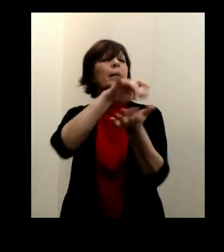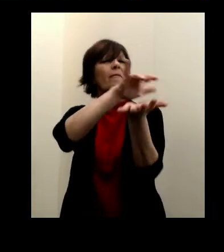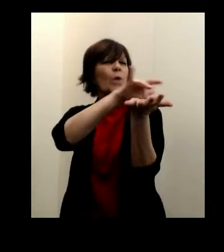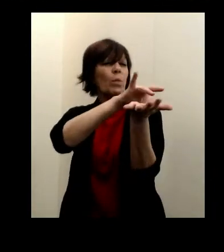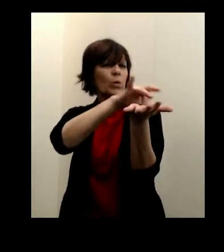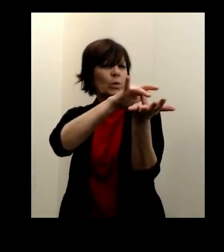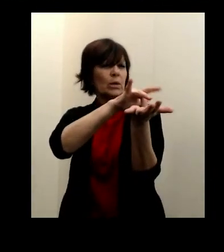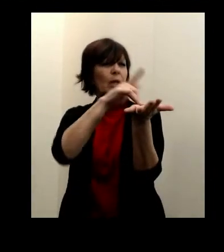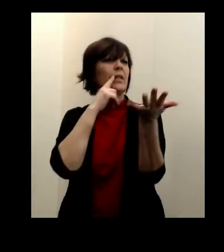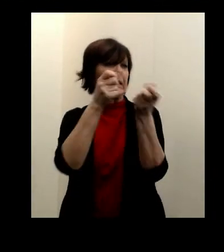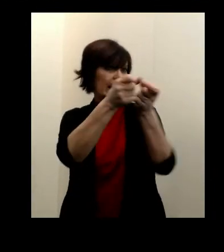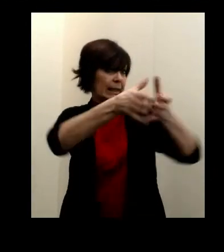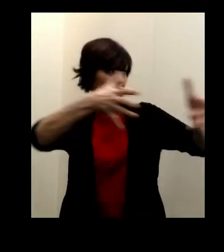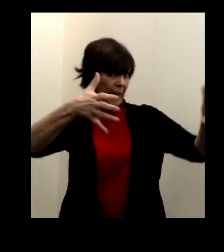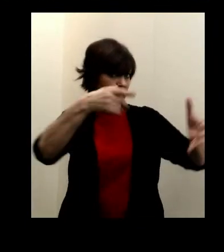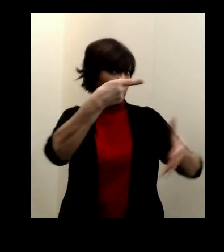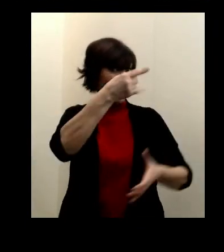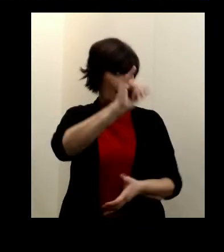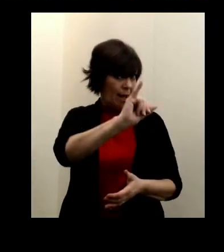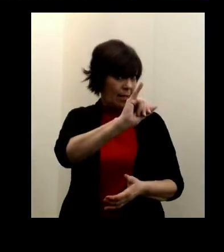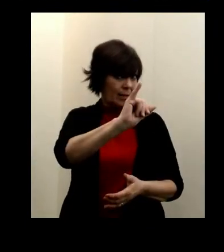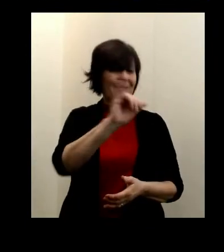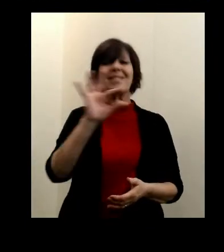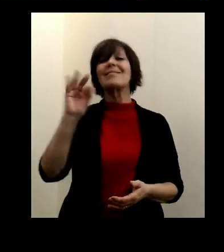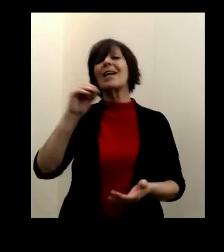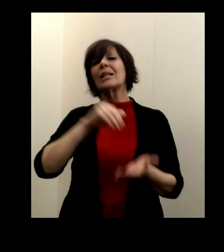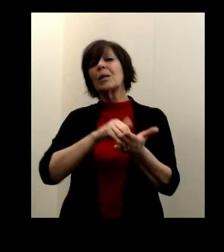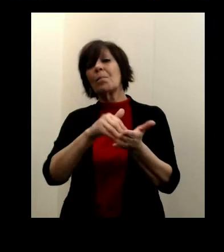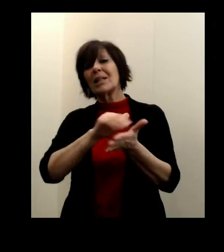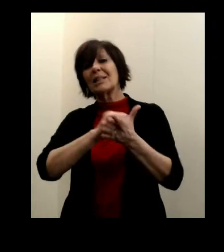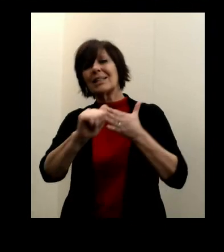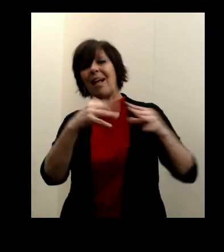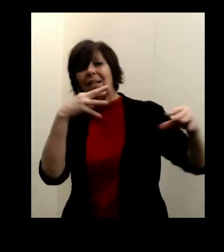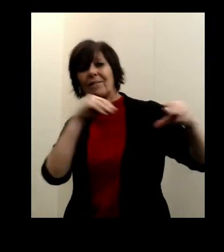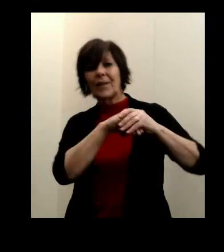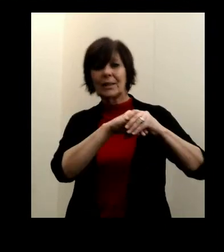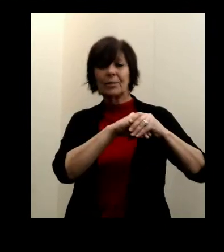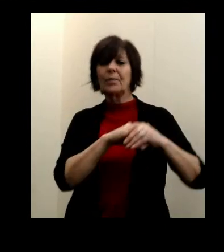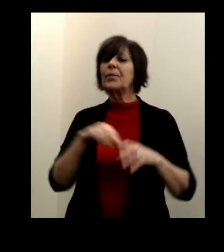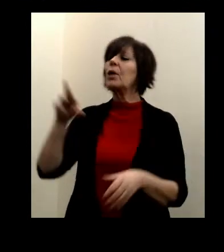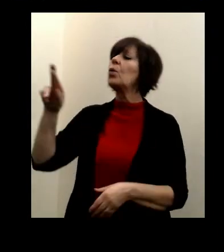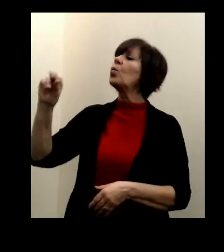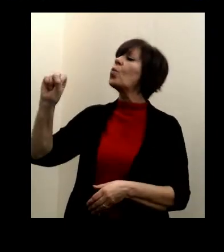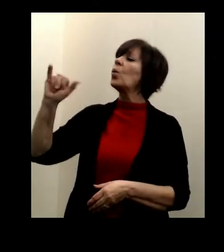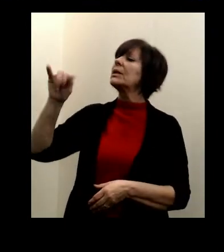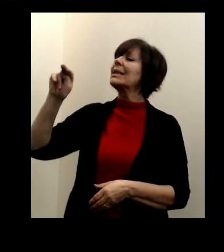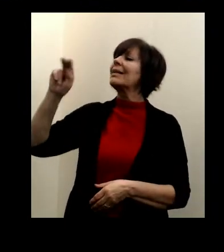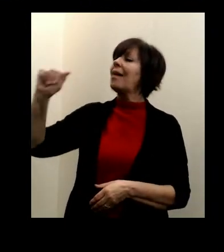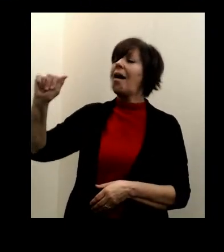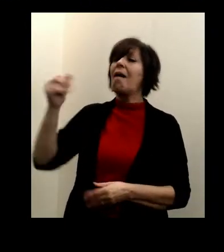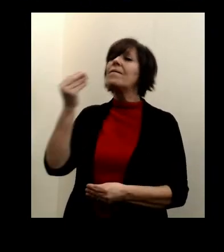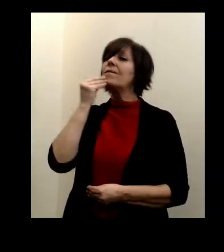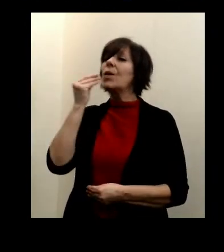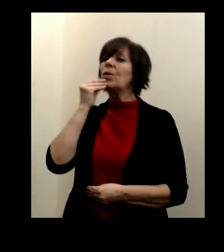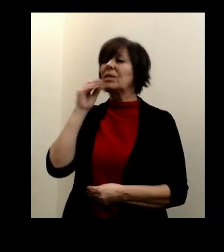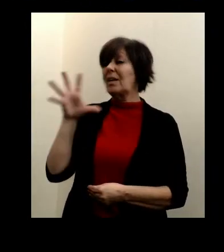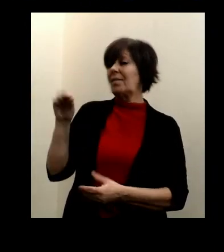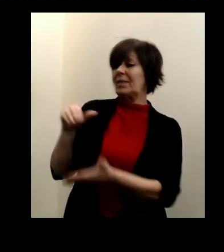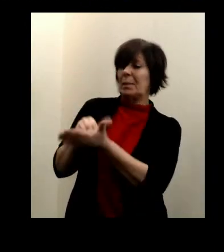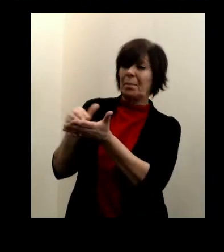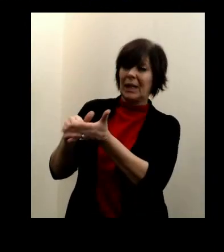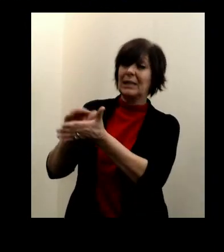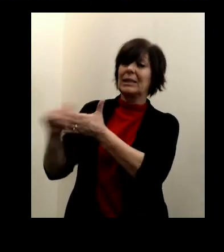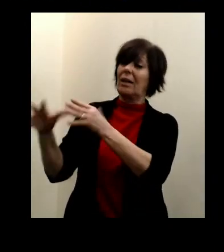its operations in Grand Island with a $90 million investment, and Rosina Foods with a more than $50 million investment